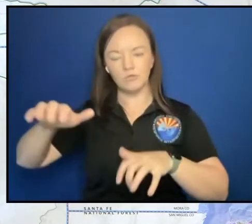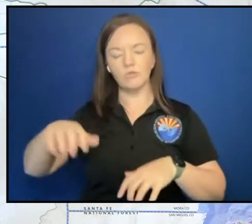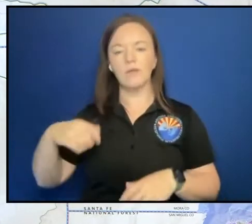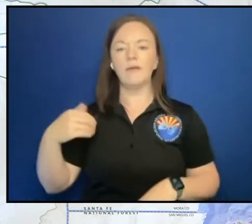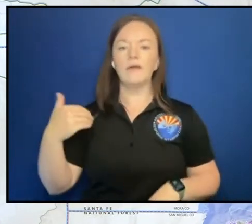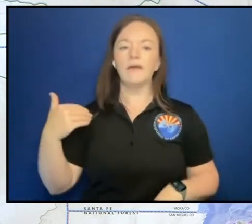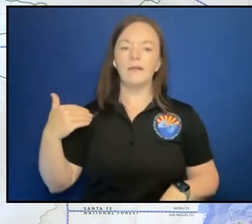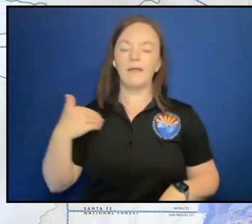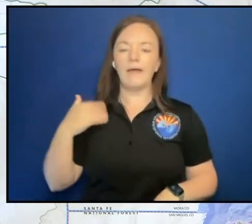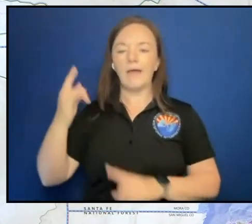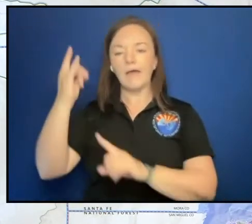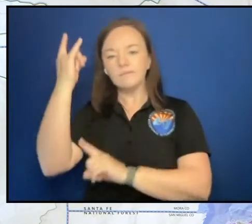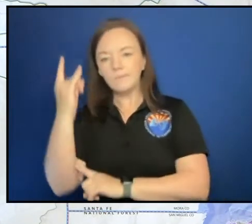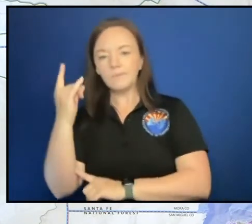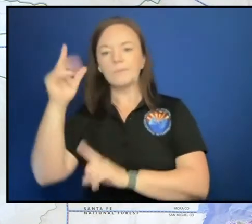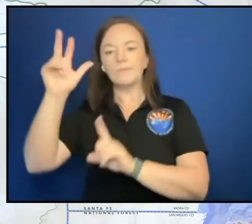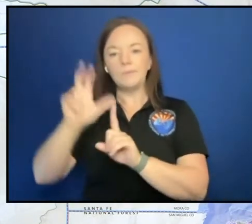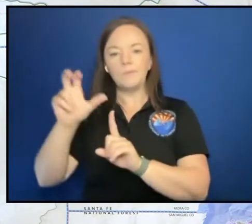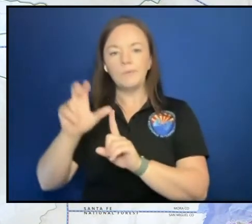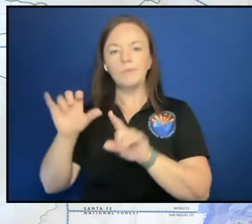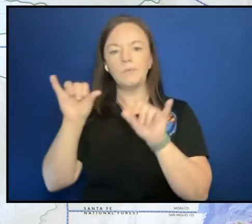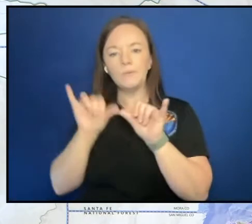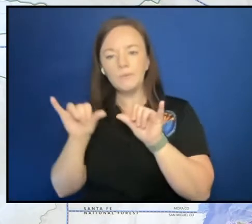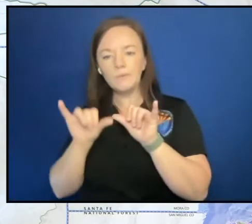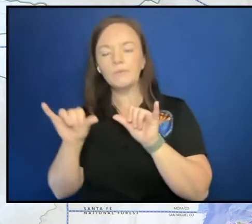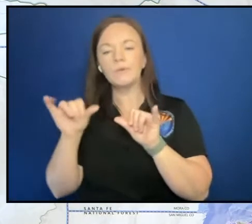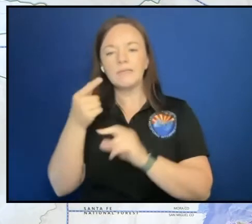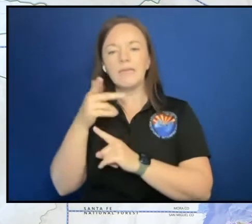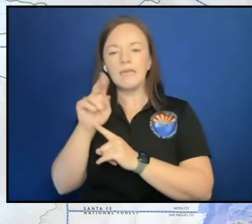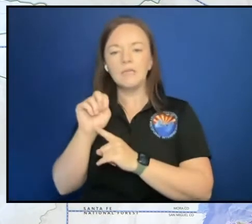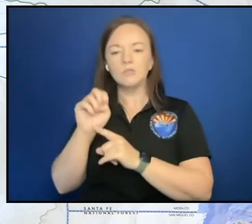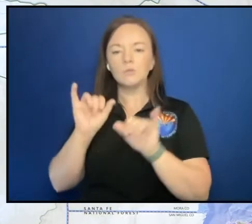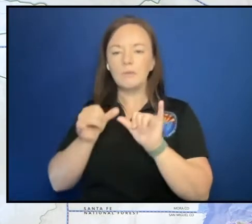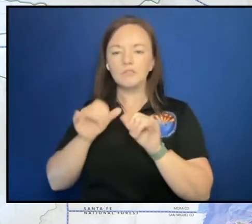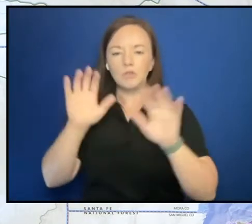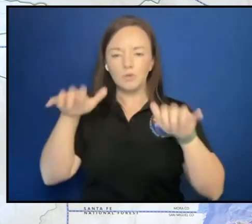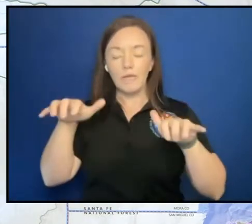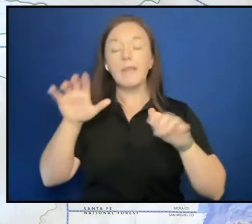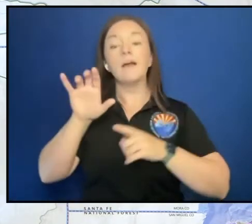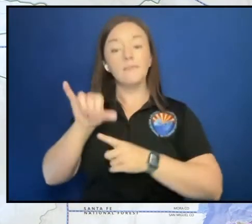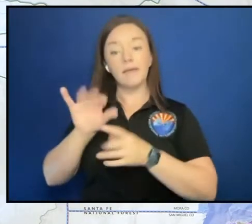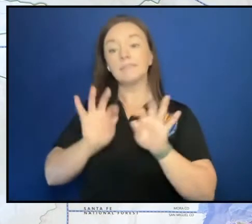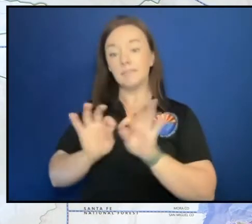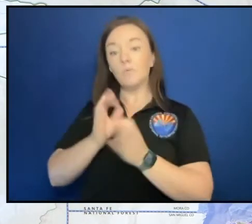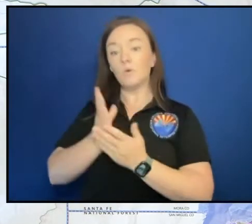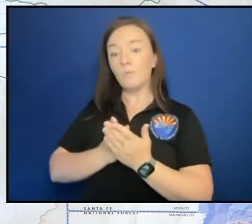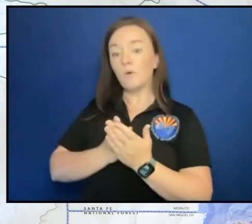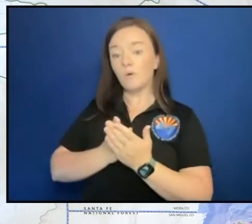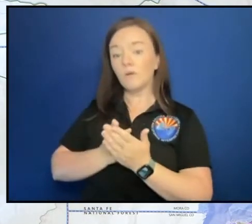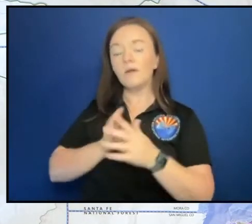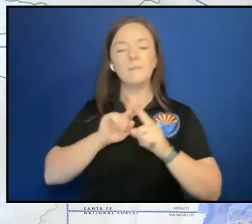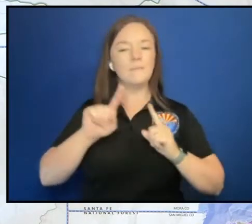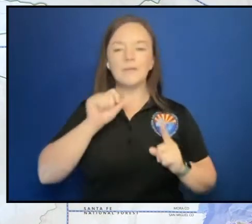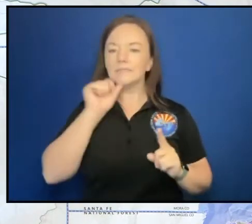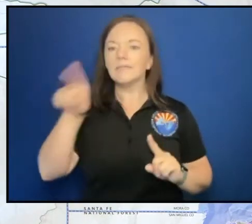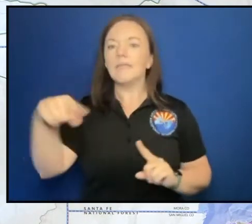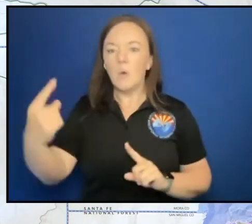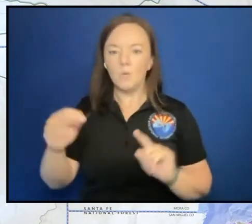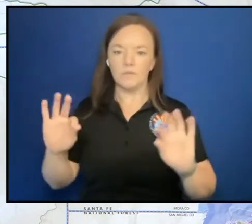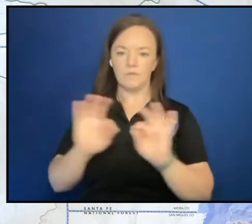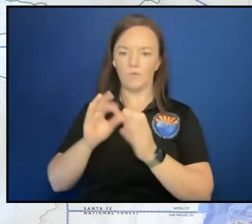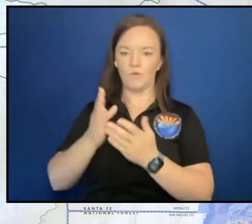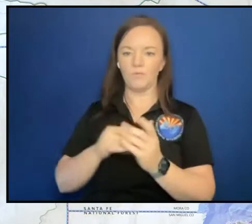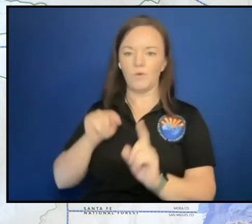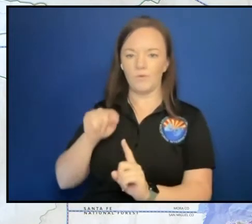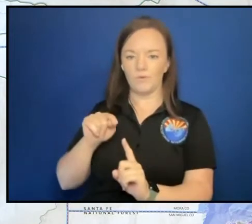it. And while that is certainly an important component, it is not the only variable that is